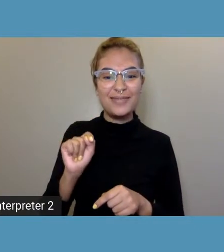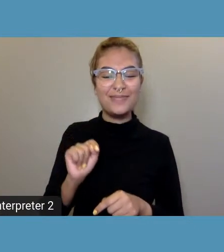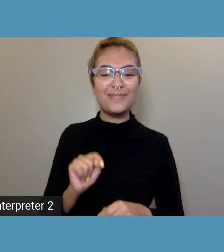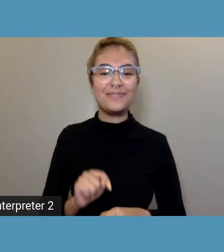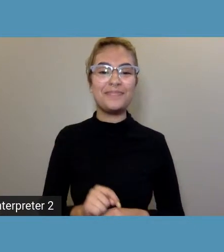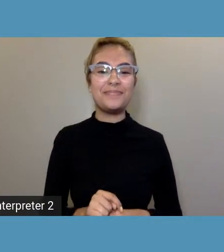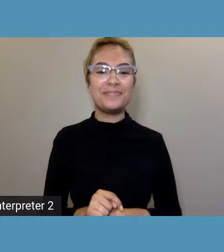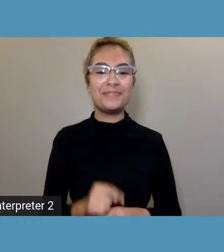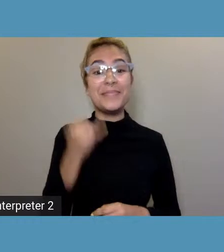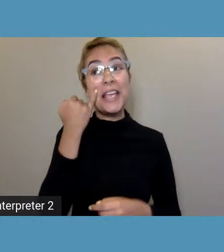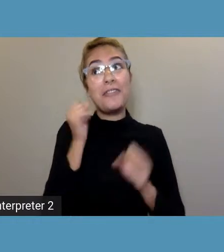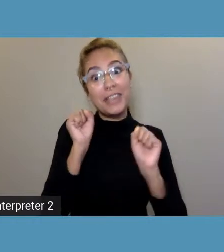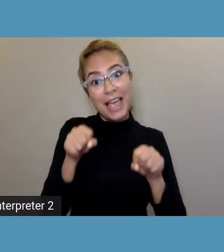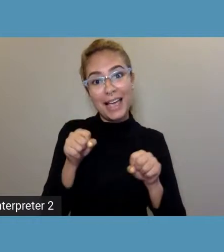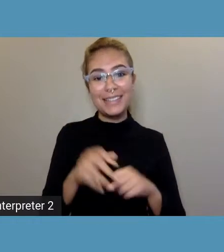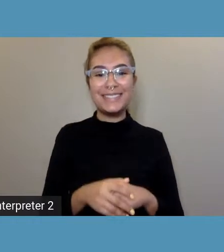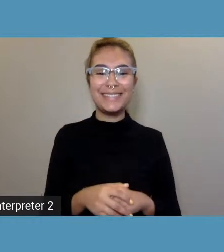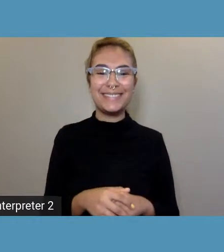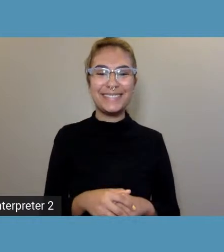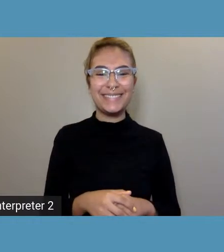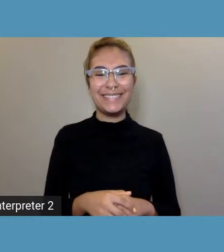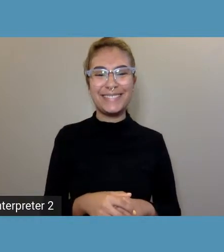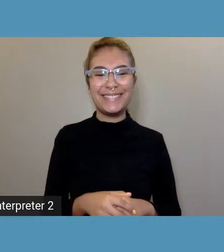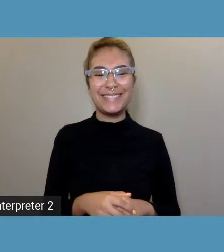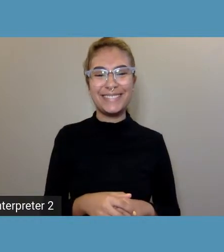I guess if that's possible on this platform.